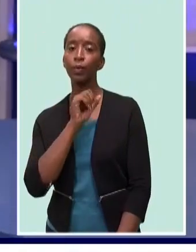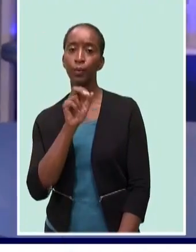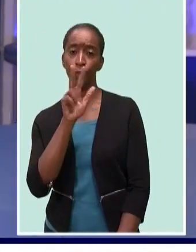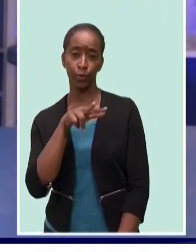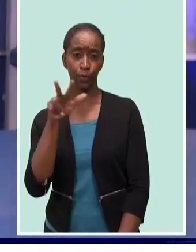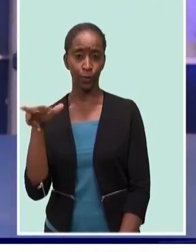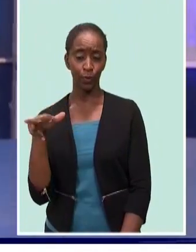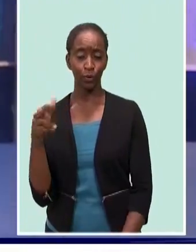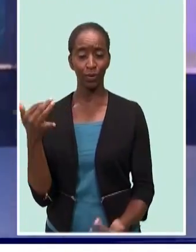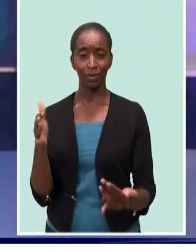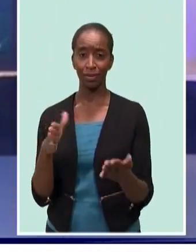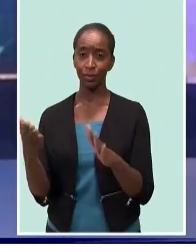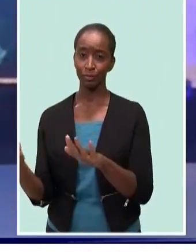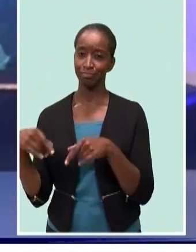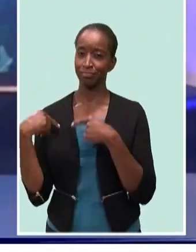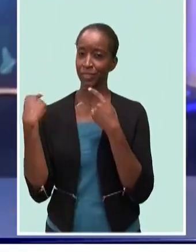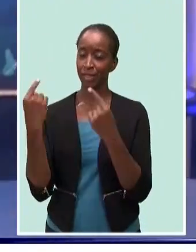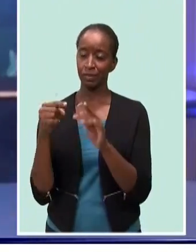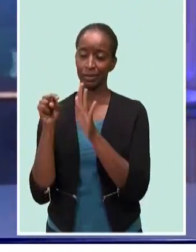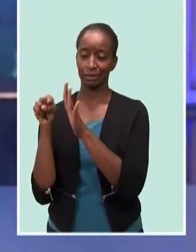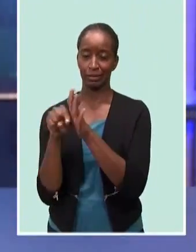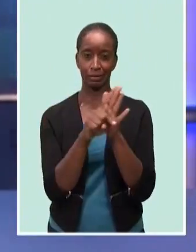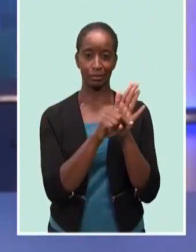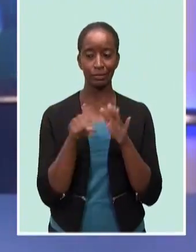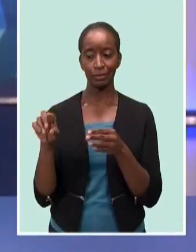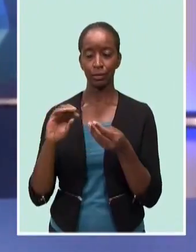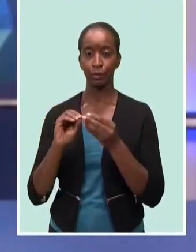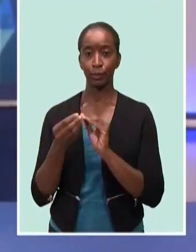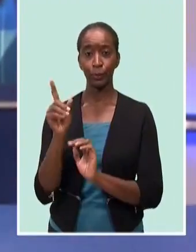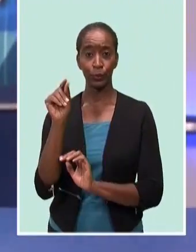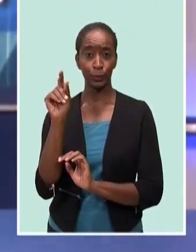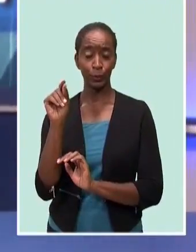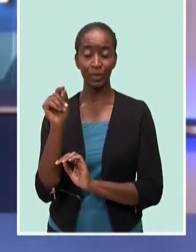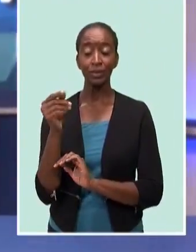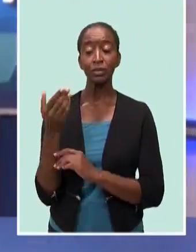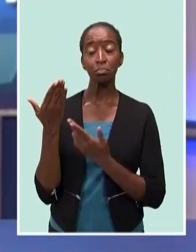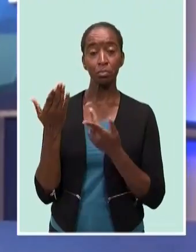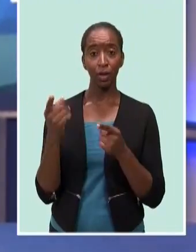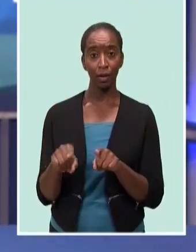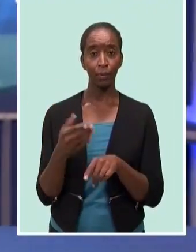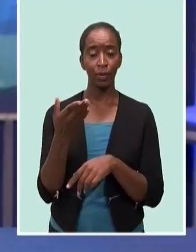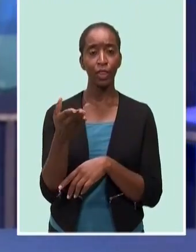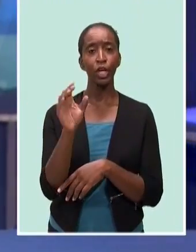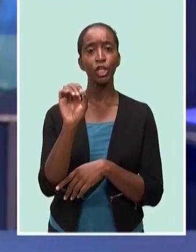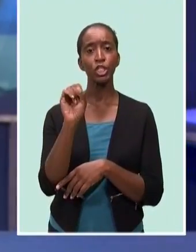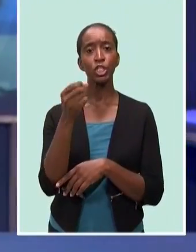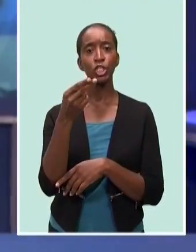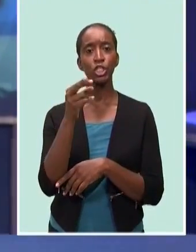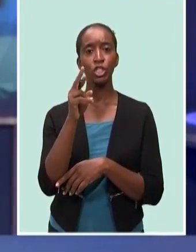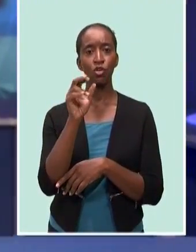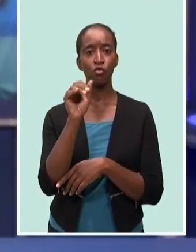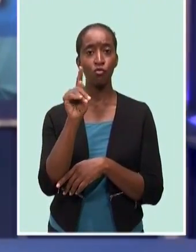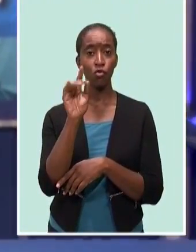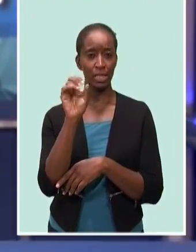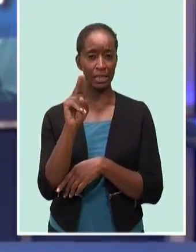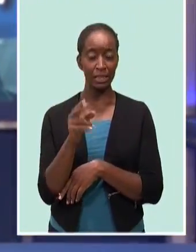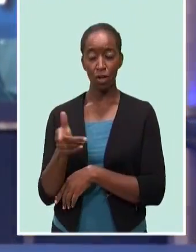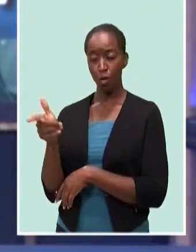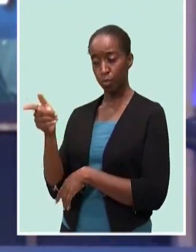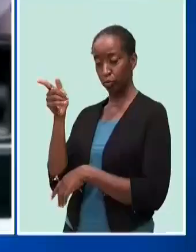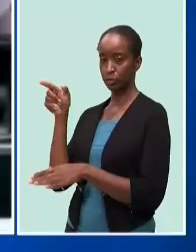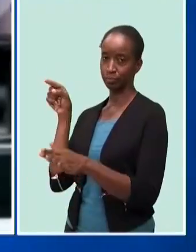The island's 20th murder victim for the year. He died in a brazen shooting in Sheraton Mall this afternoon. Our Lisa Boom joins